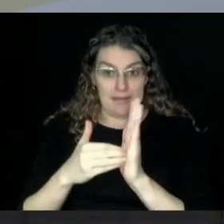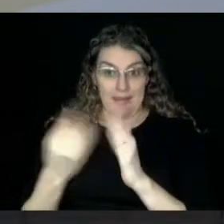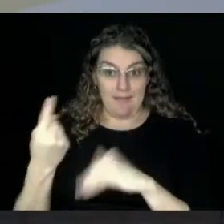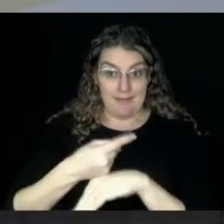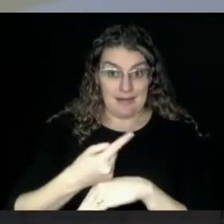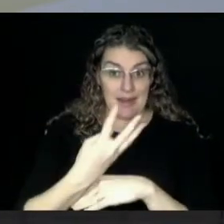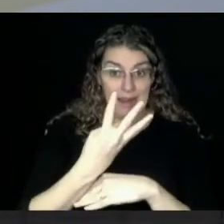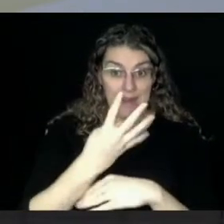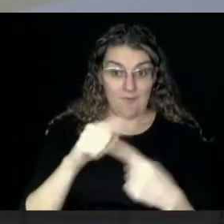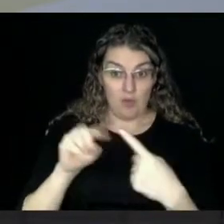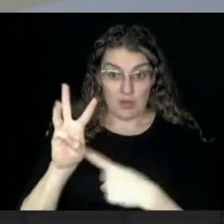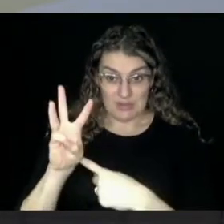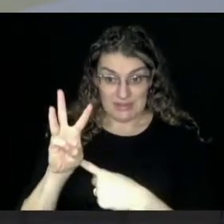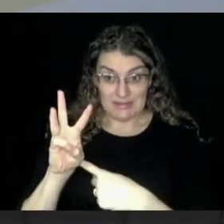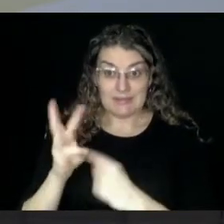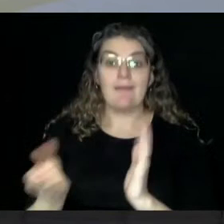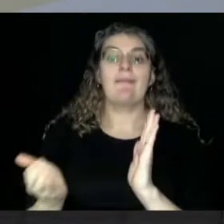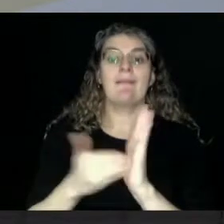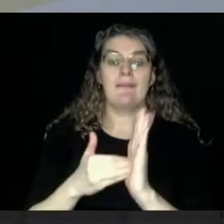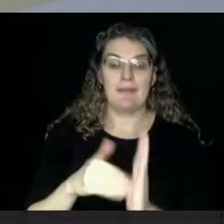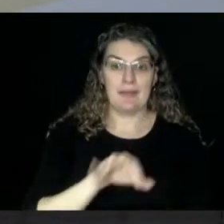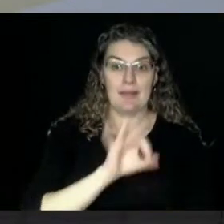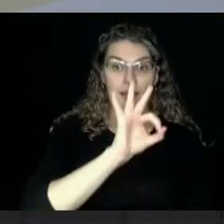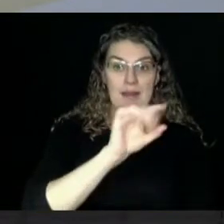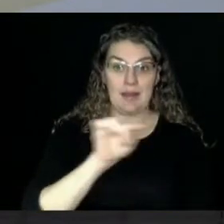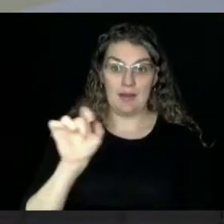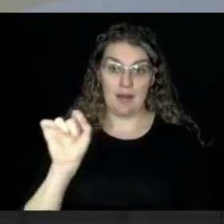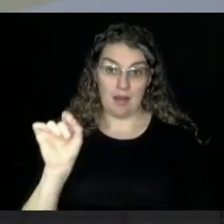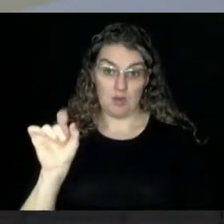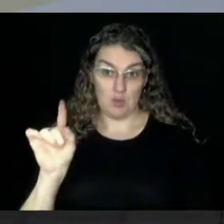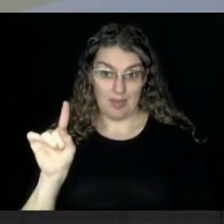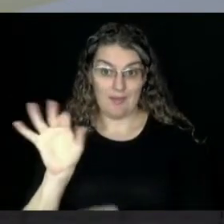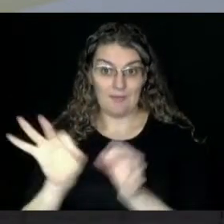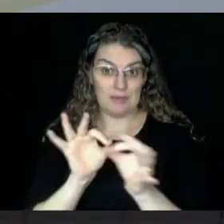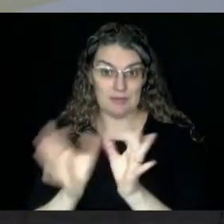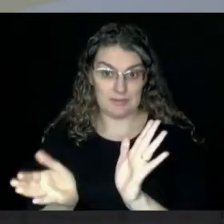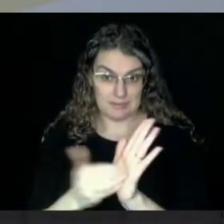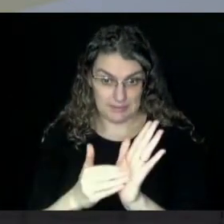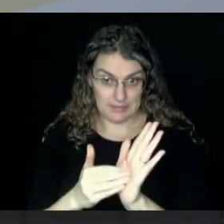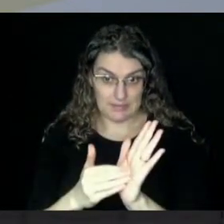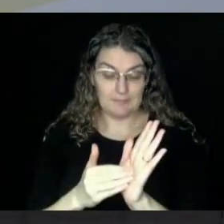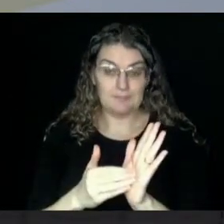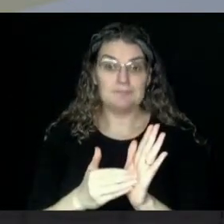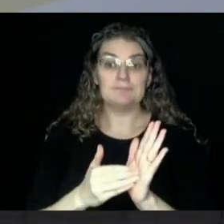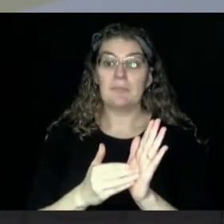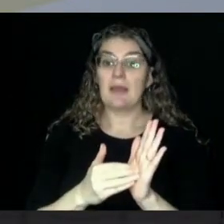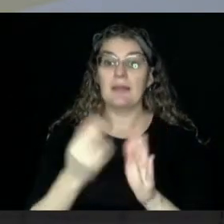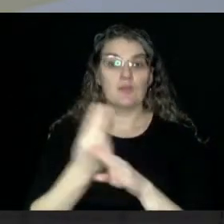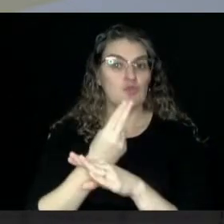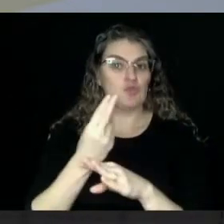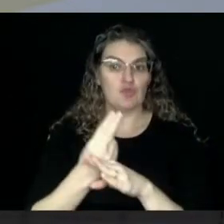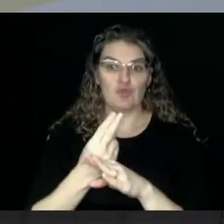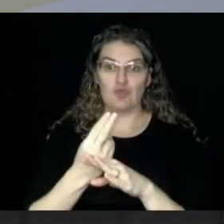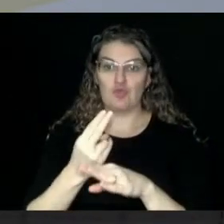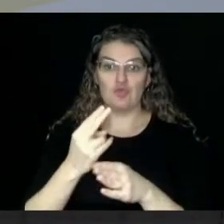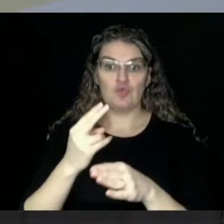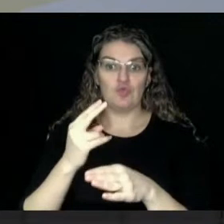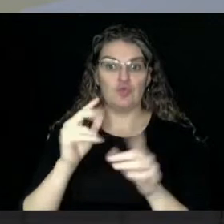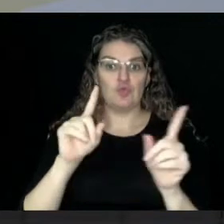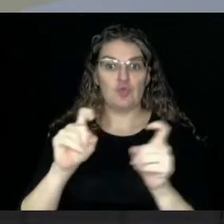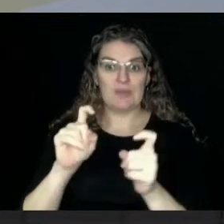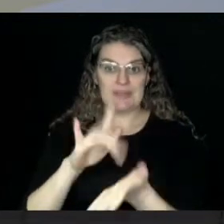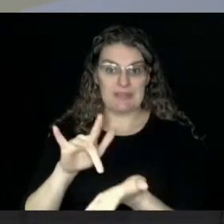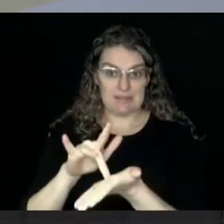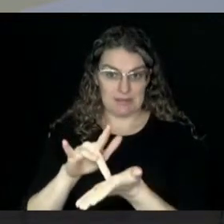as day 9 to 11 will be able to access the COVID-19 testing clinics as they would normally. And this is important. Testing